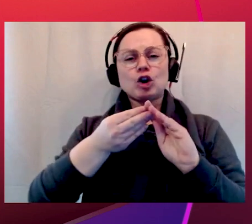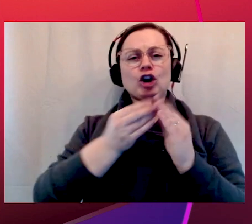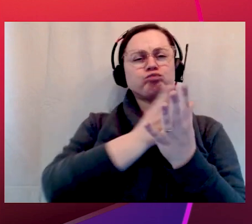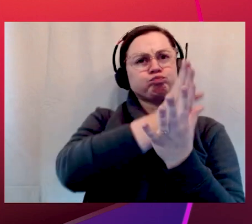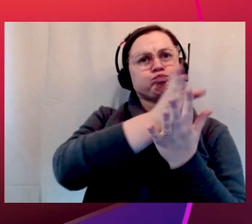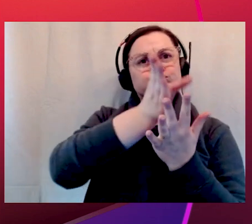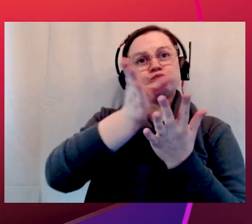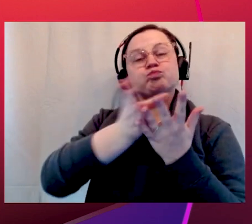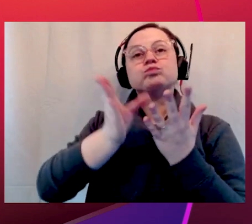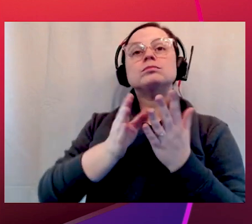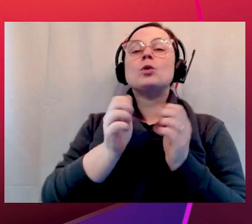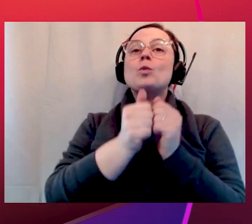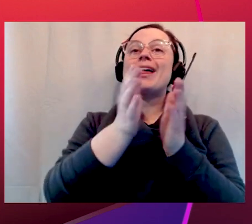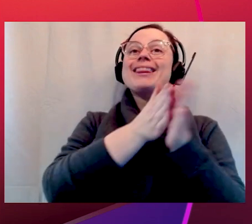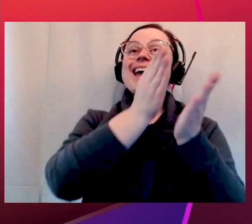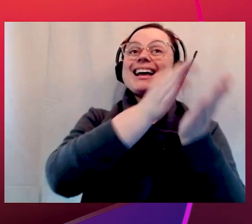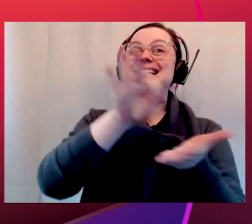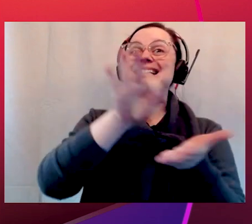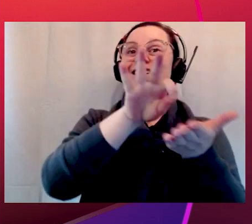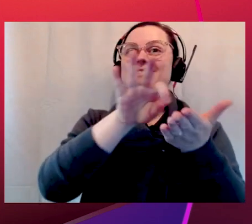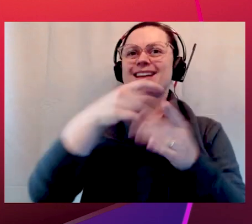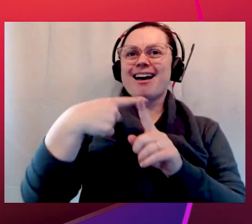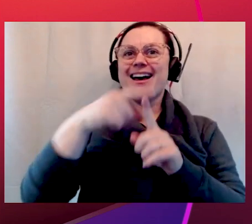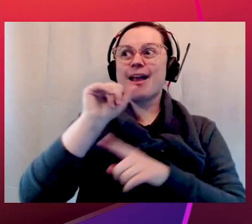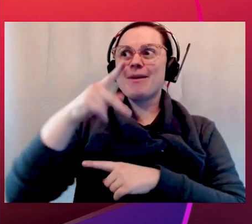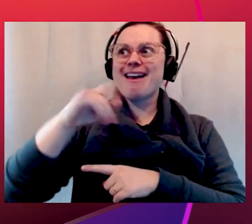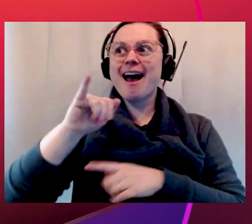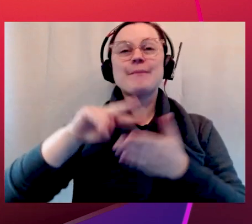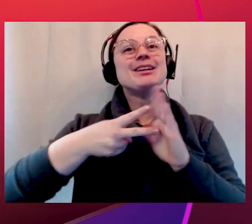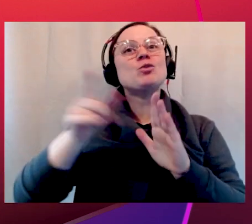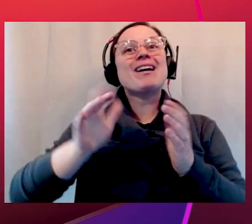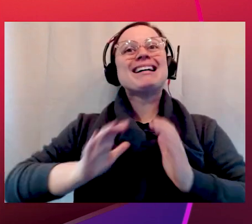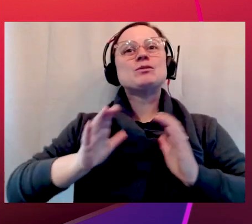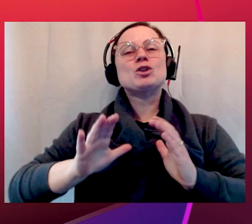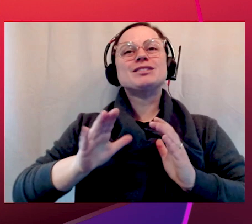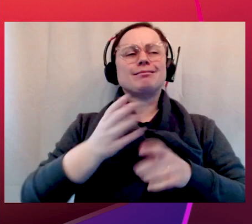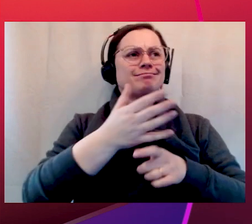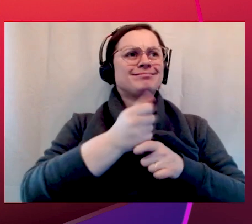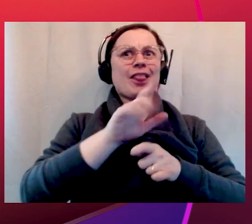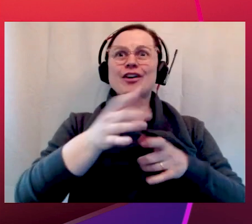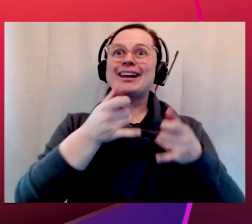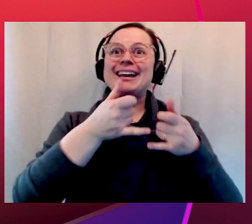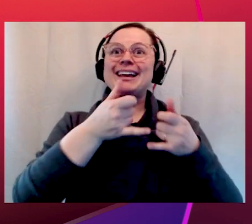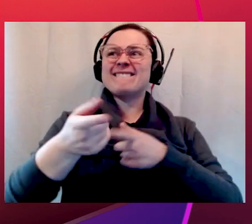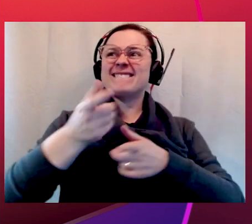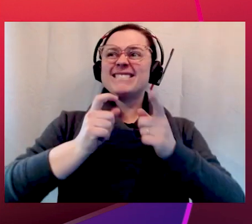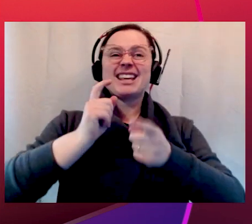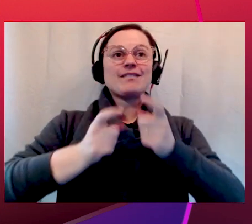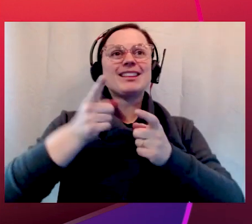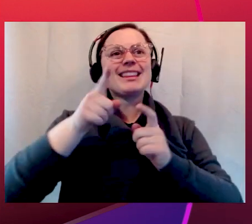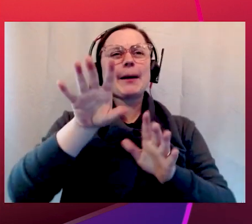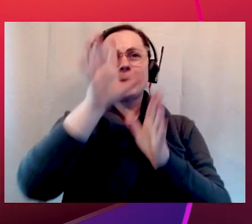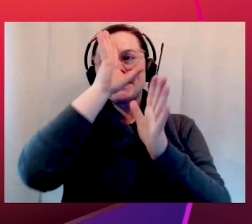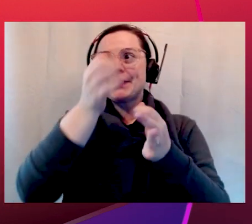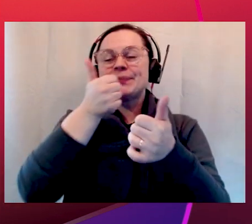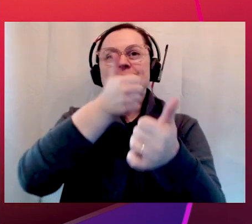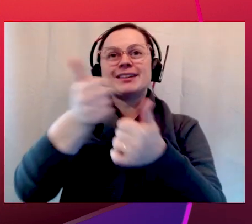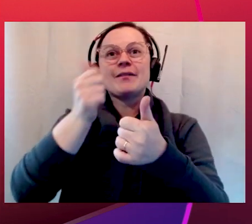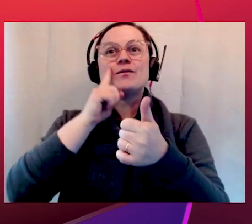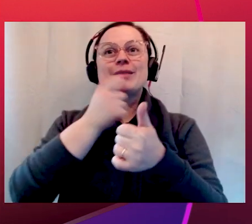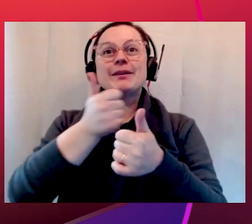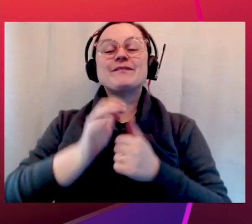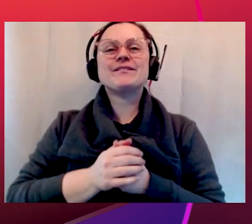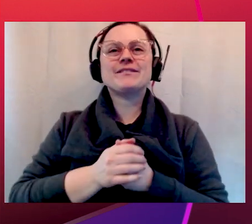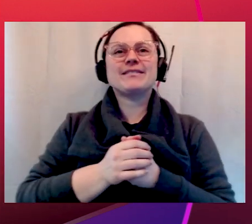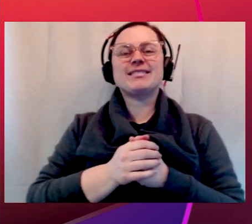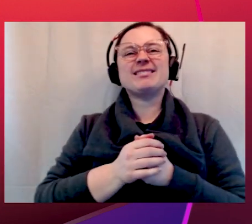API, your employees and customers can get their gift of choice in the way that works best for everyone. Learn more about